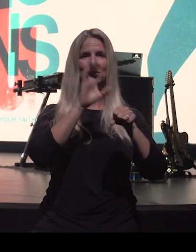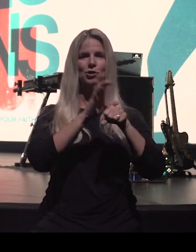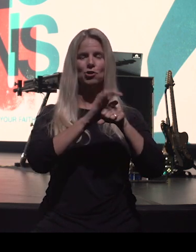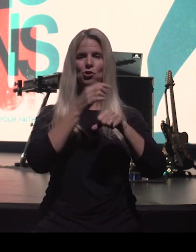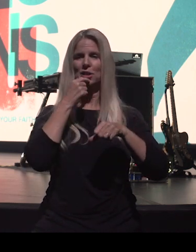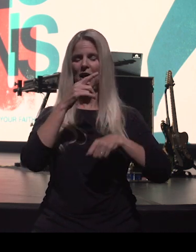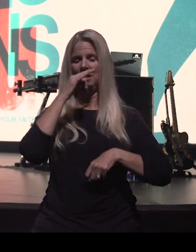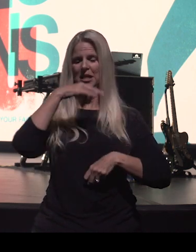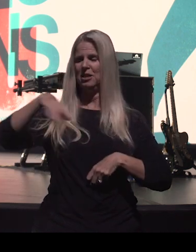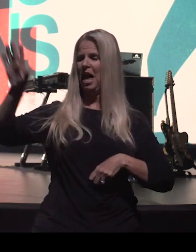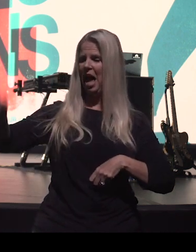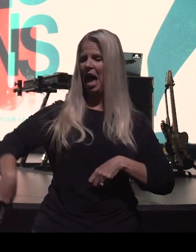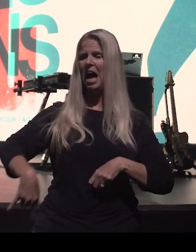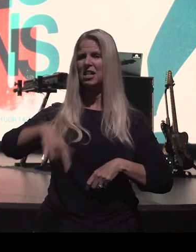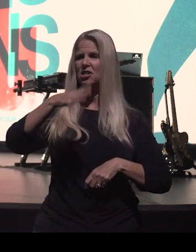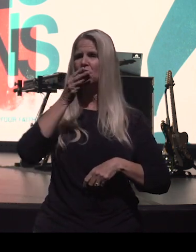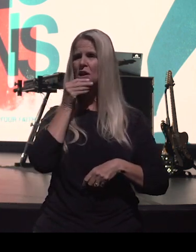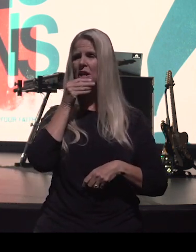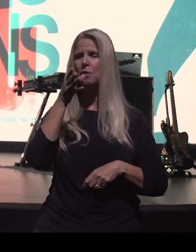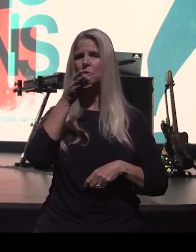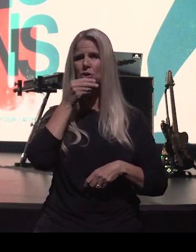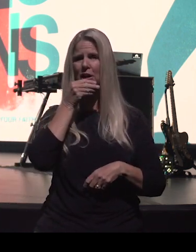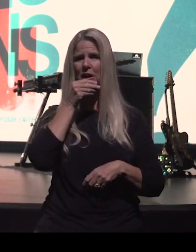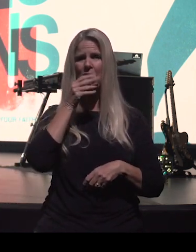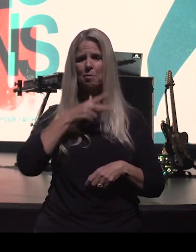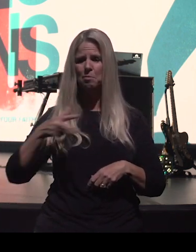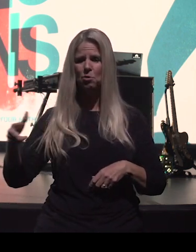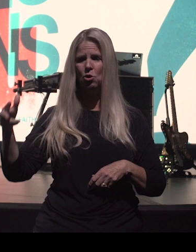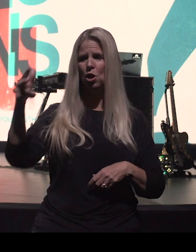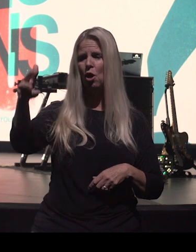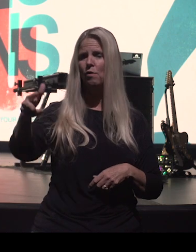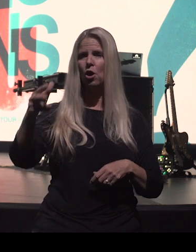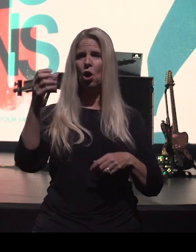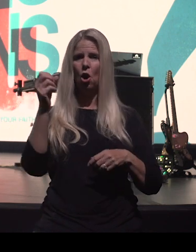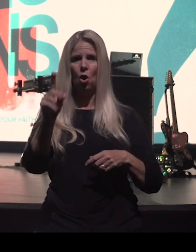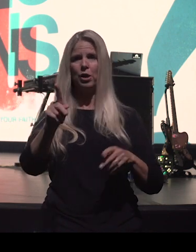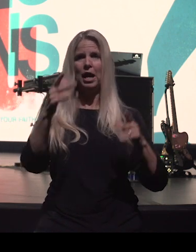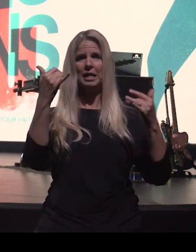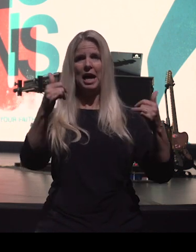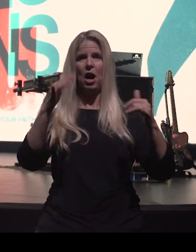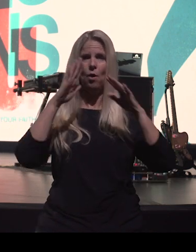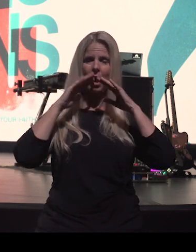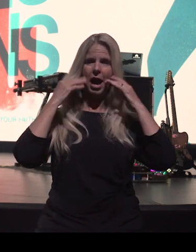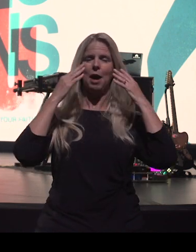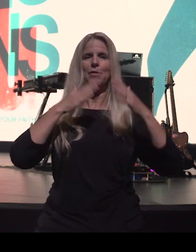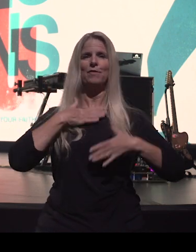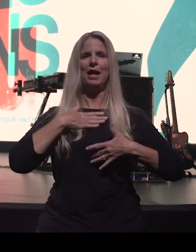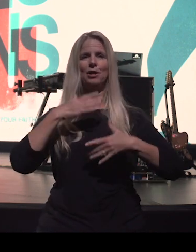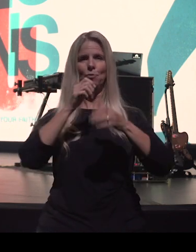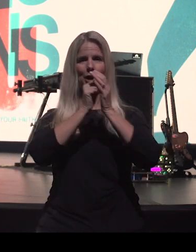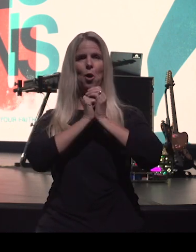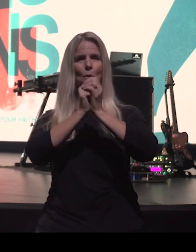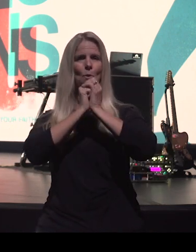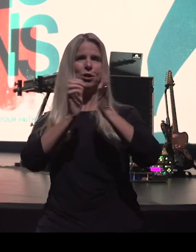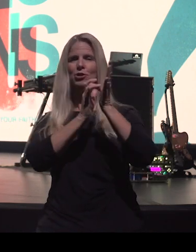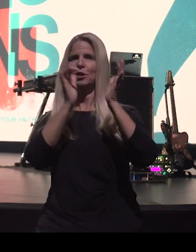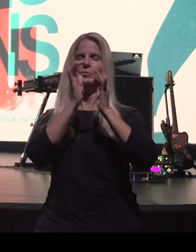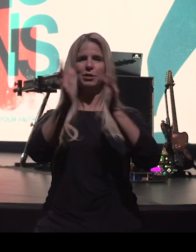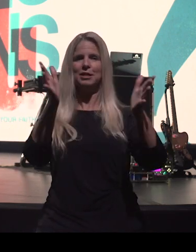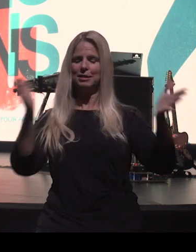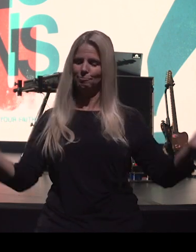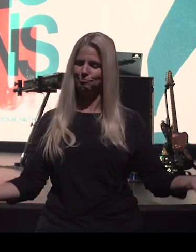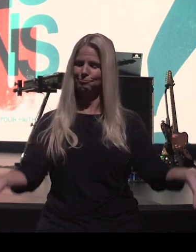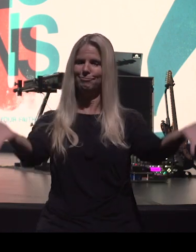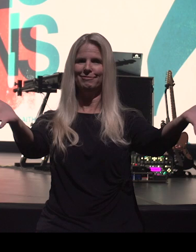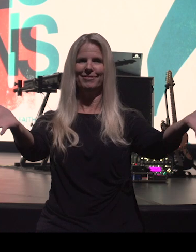up! You shut up! Pull in the parking lot. Okay, everybody get your happy face on. We're going into church. We're going to worship Jesus, okay? Everybody look